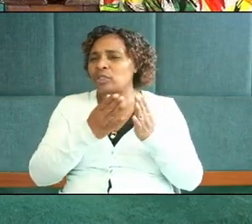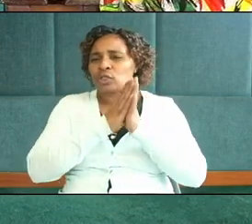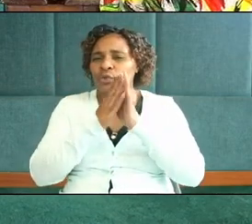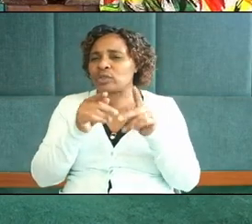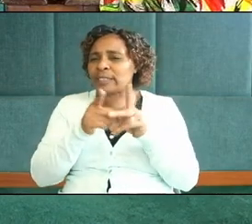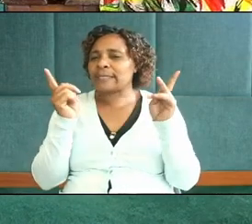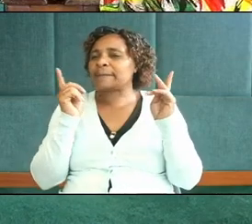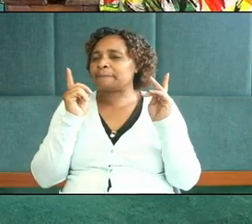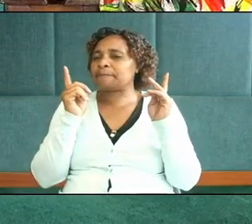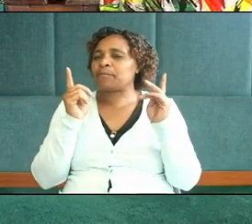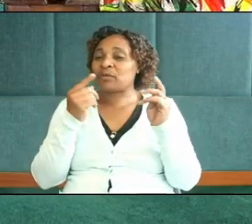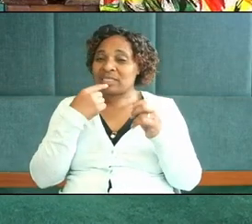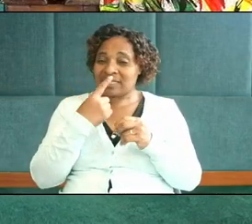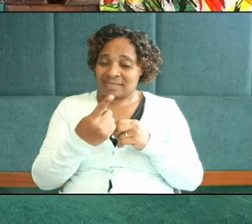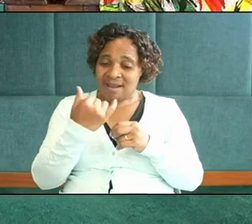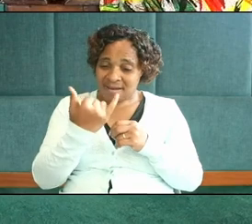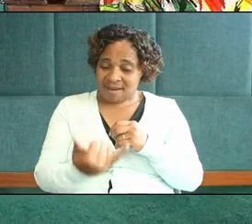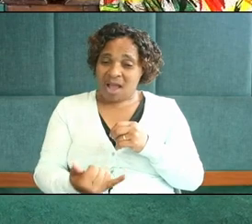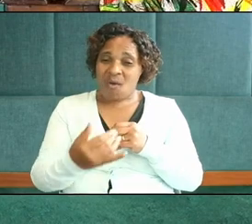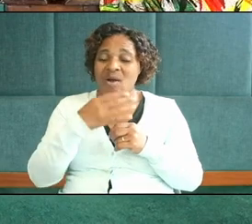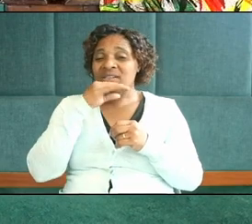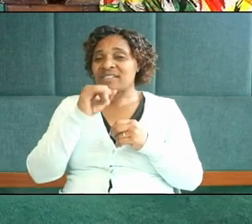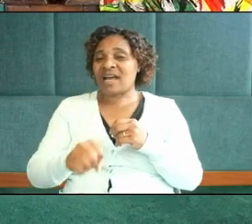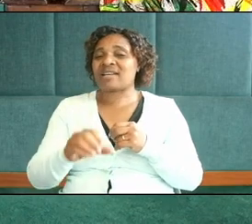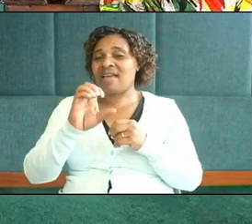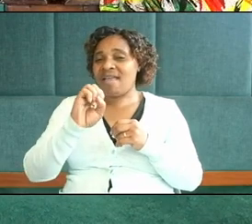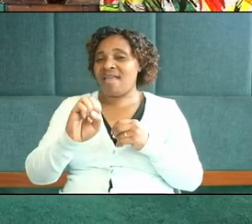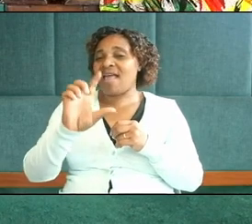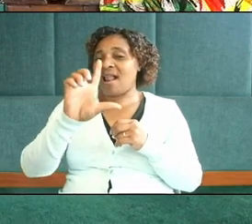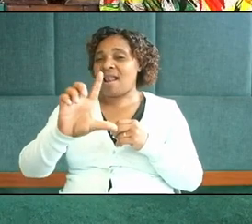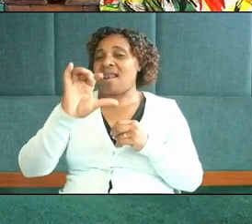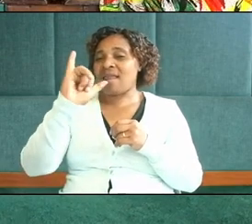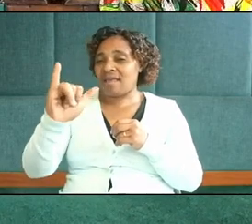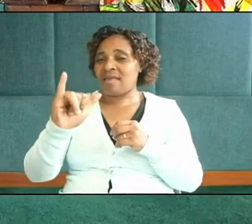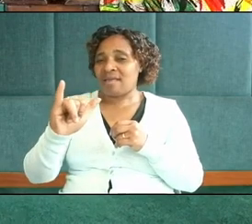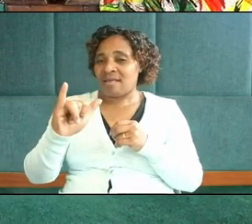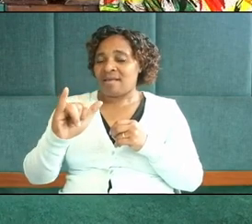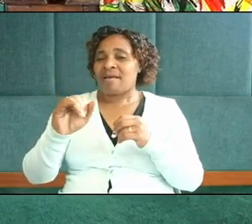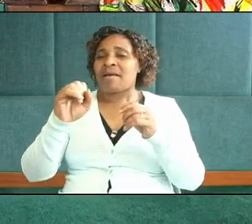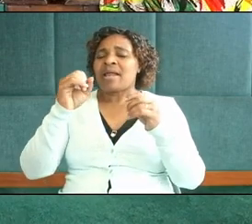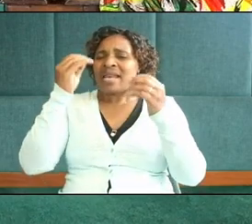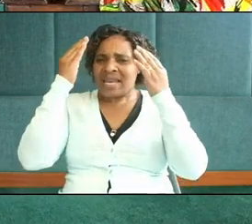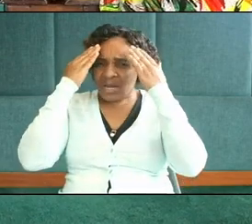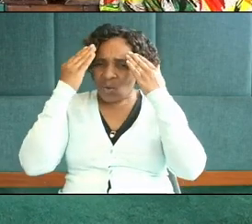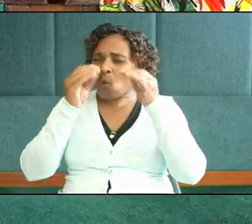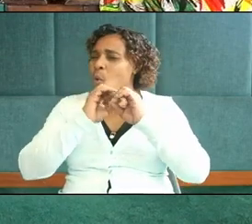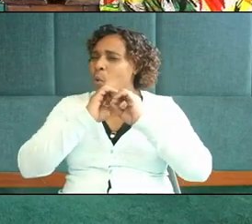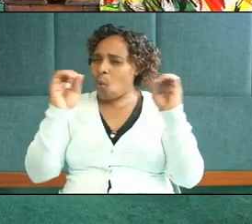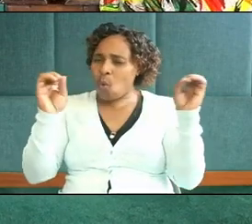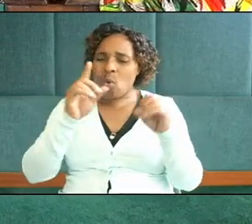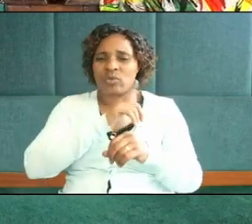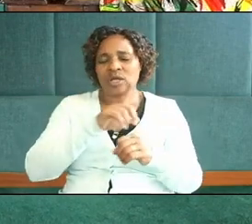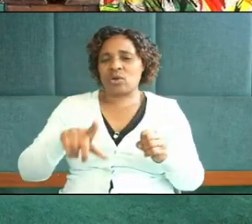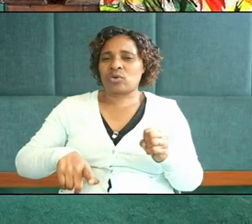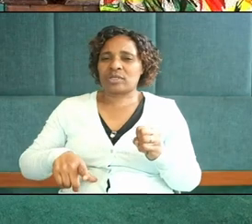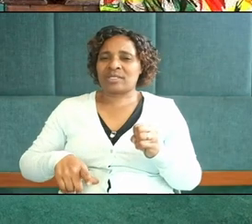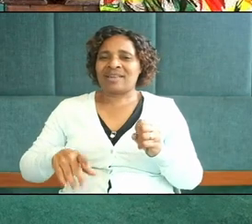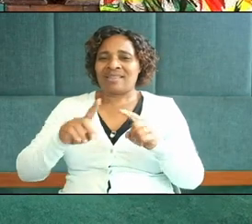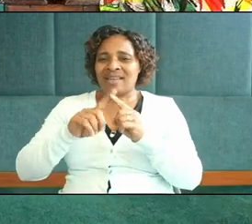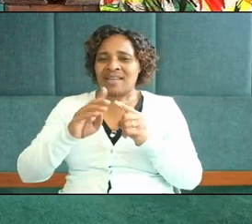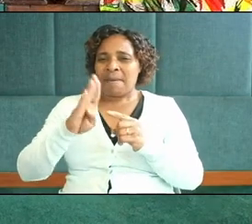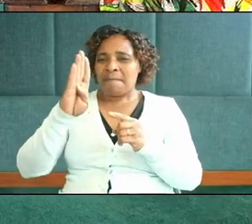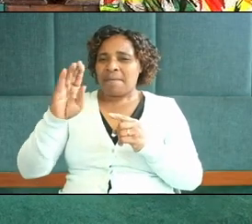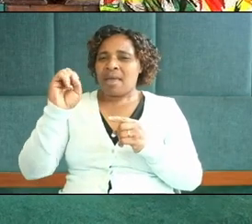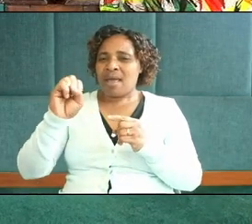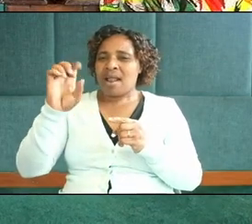begins. They say that now the sons of Eli were sons of Belial. They knew not the Lord. And actually Belial, if